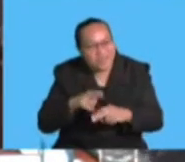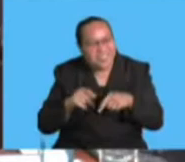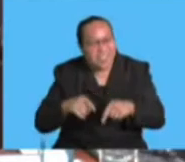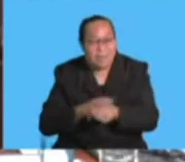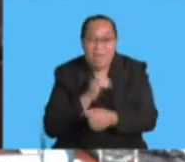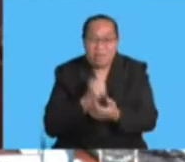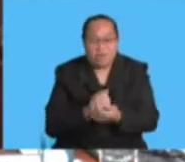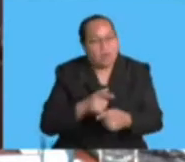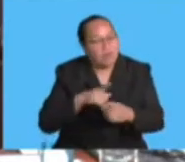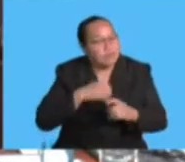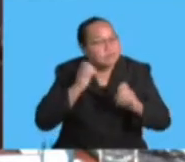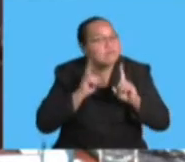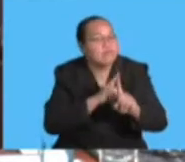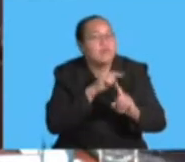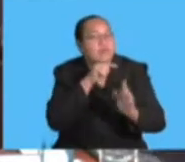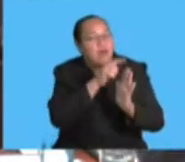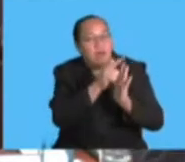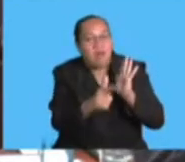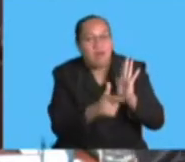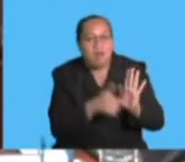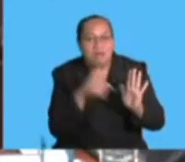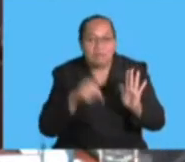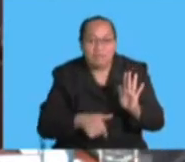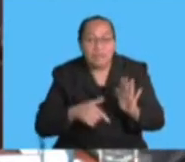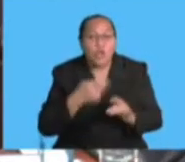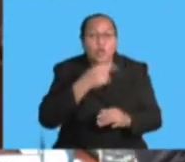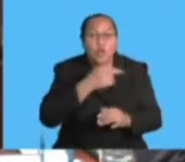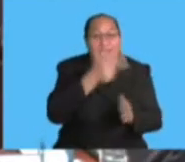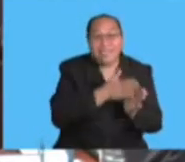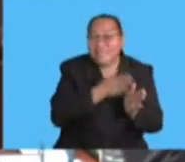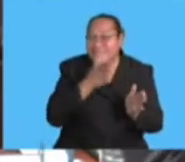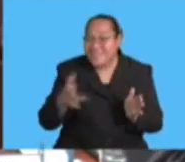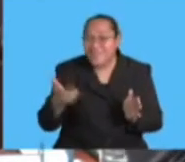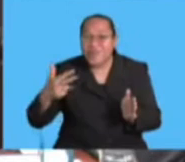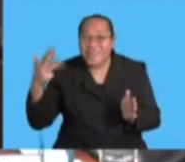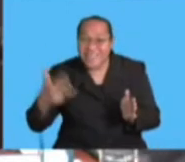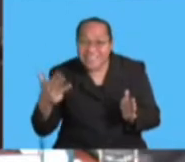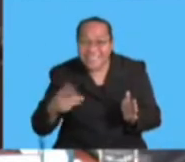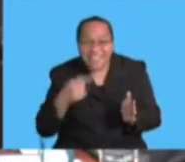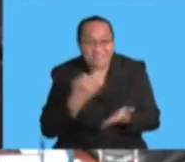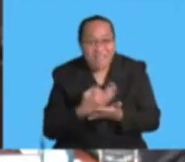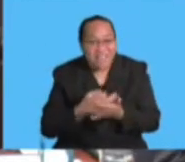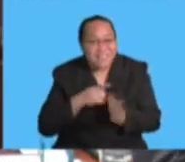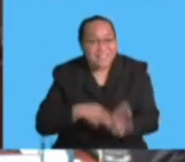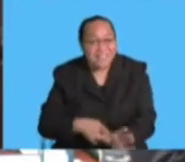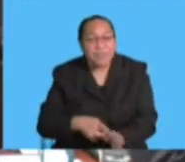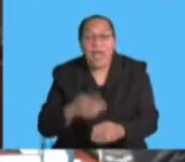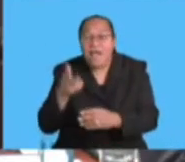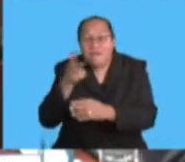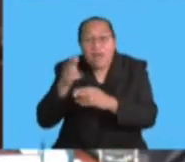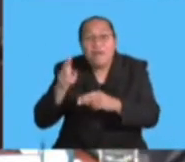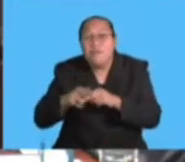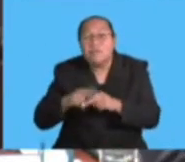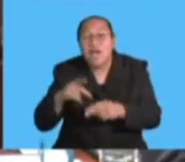working conditions for all our workers. For the 2018-2019 financial year, Mr. Speaker, sir, Film Fiji has